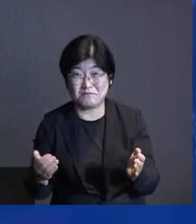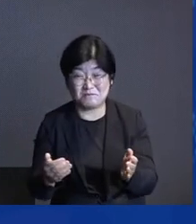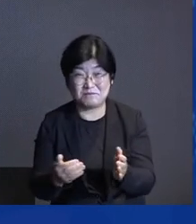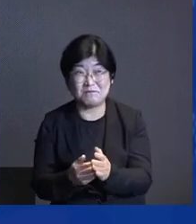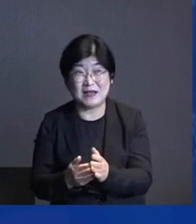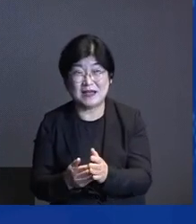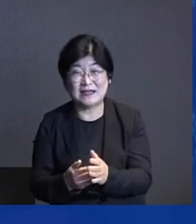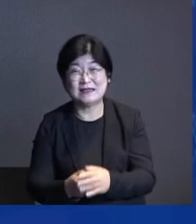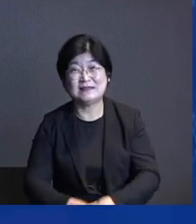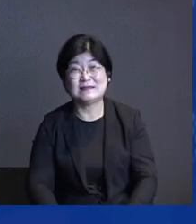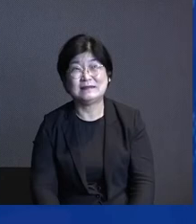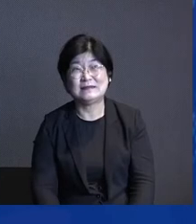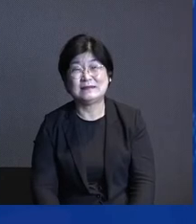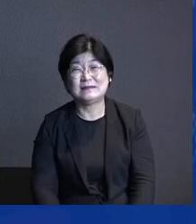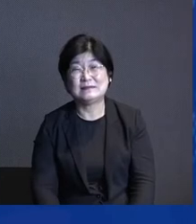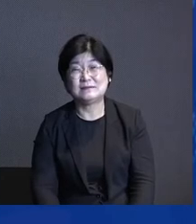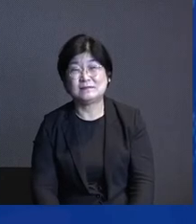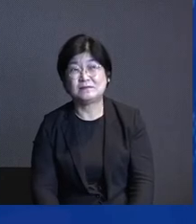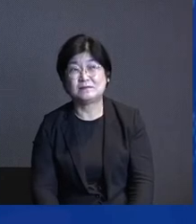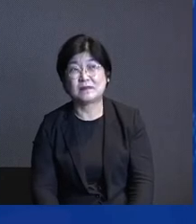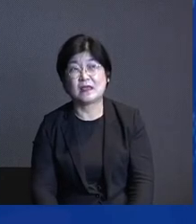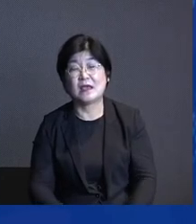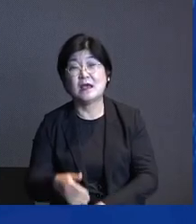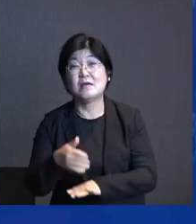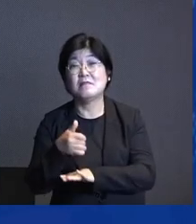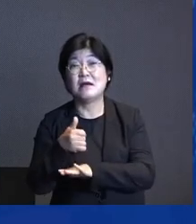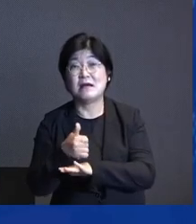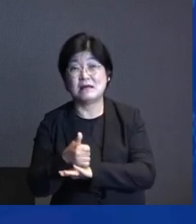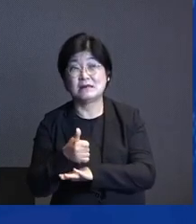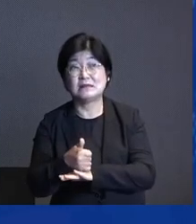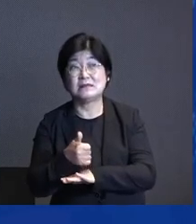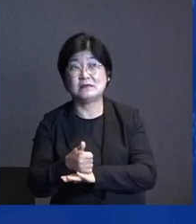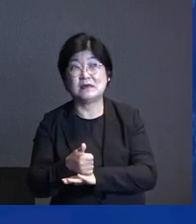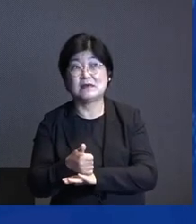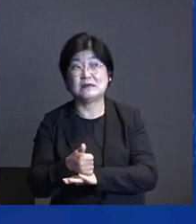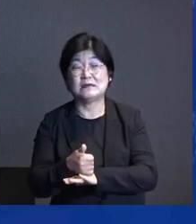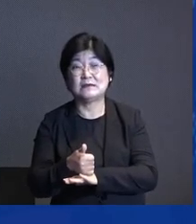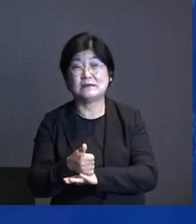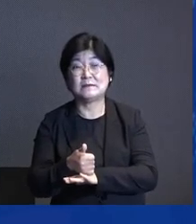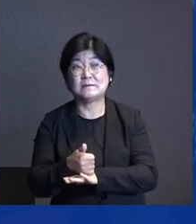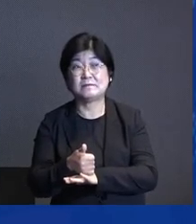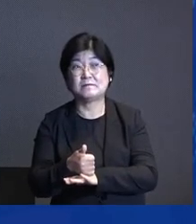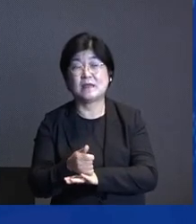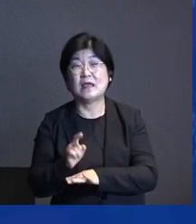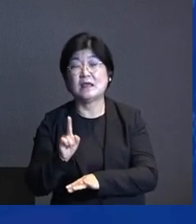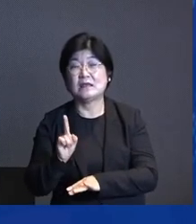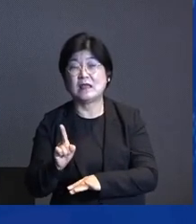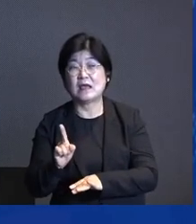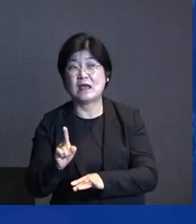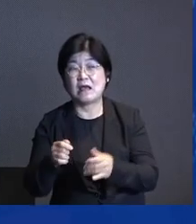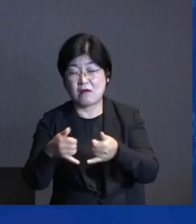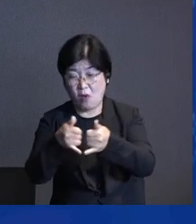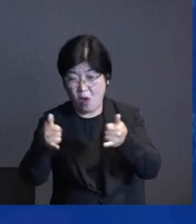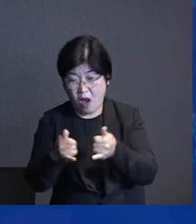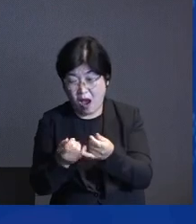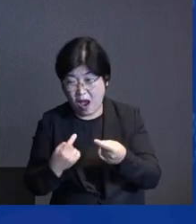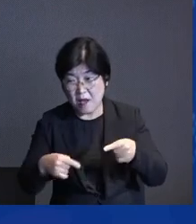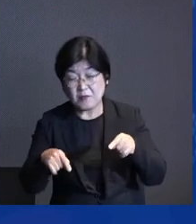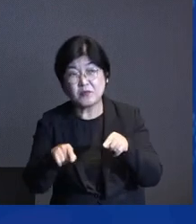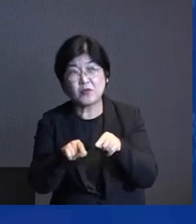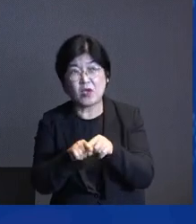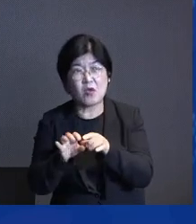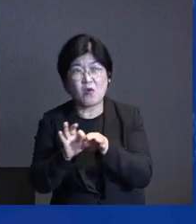to share about the final round about when I work with the community. I found that the